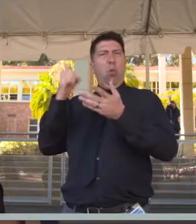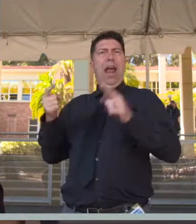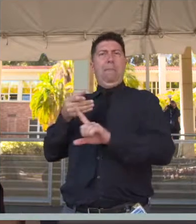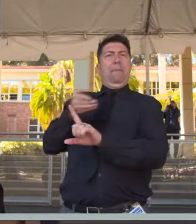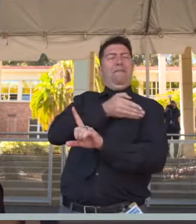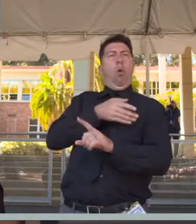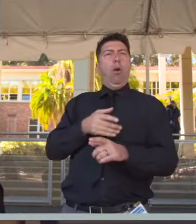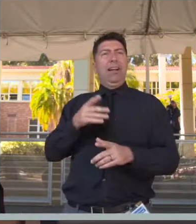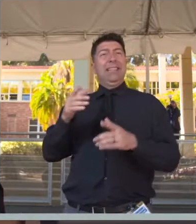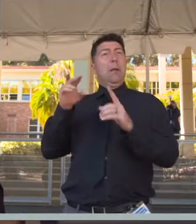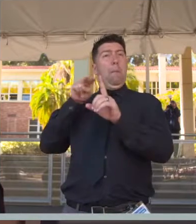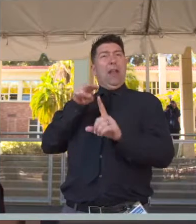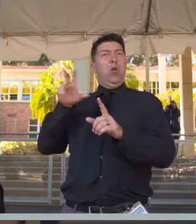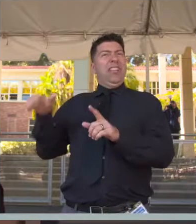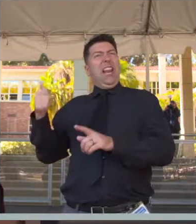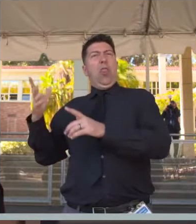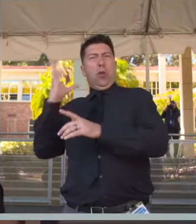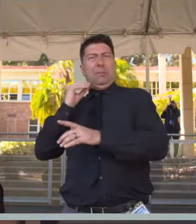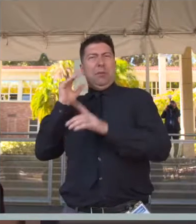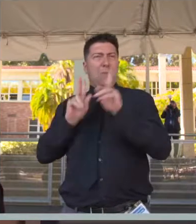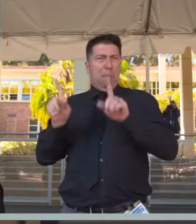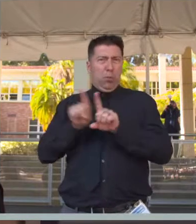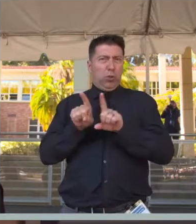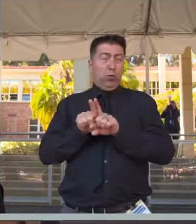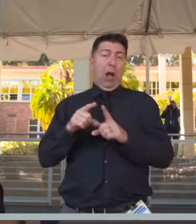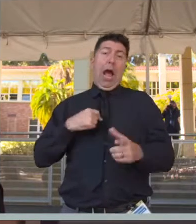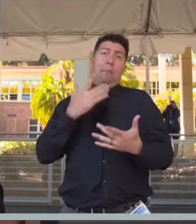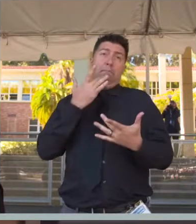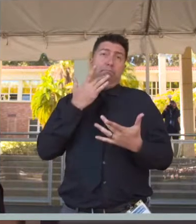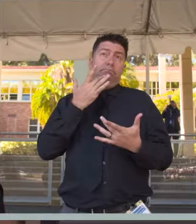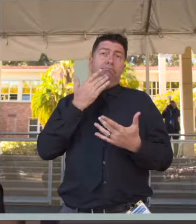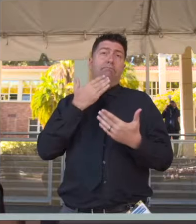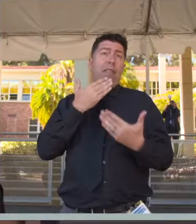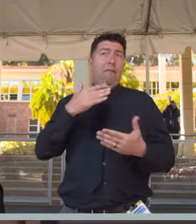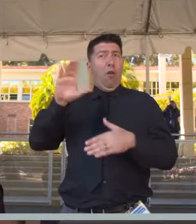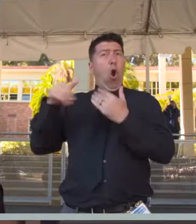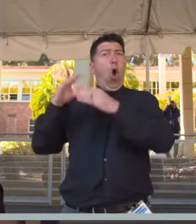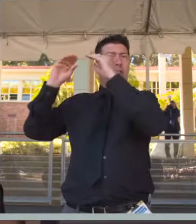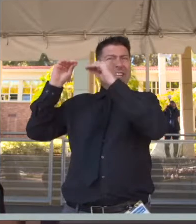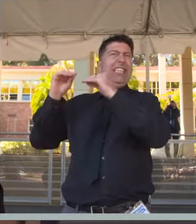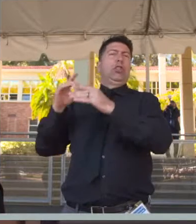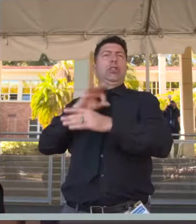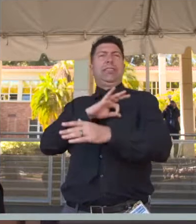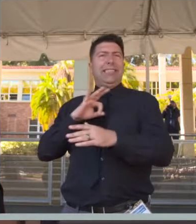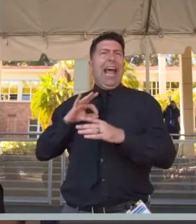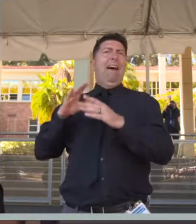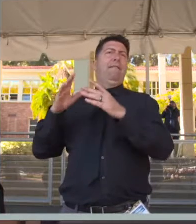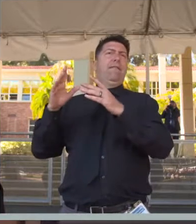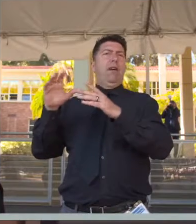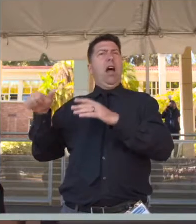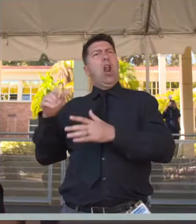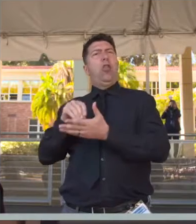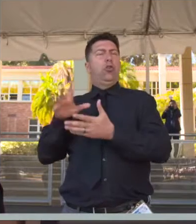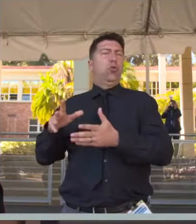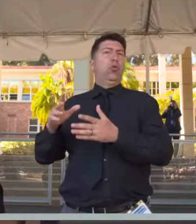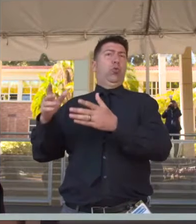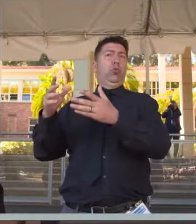even mentors need mentors. I am grateful for all the professors, advisors, staff, fellow